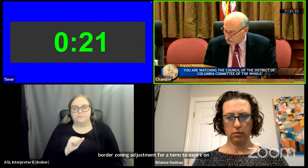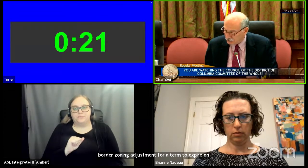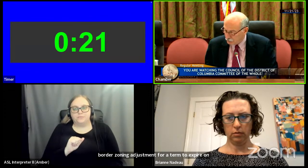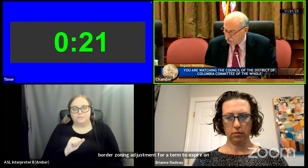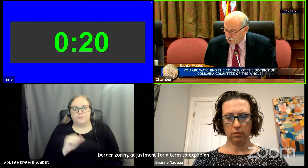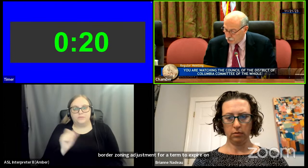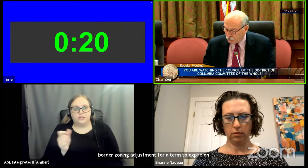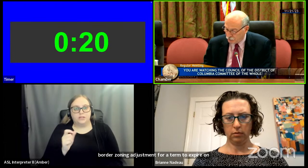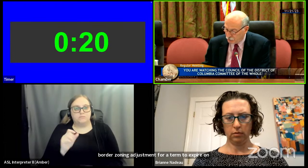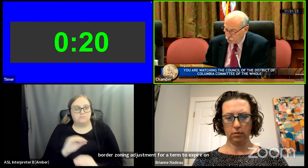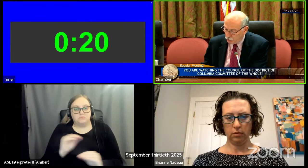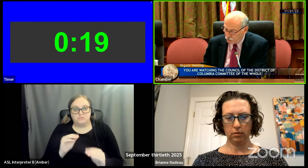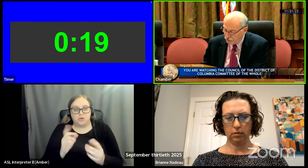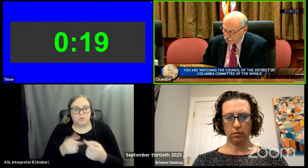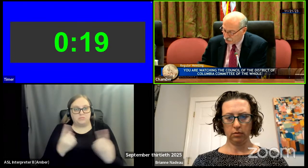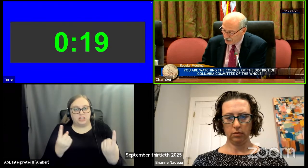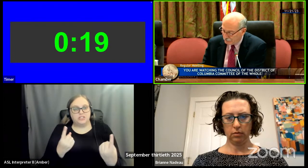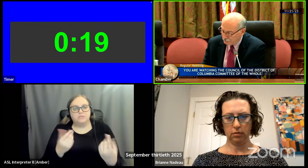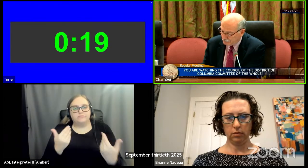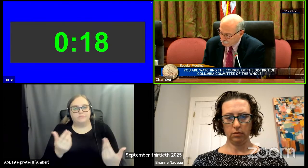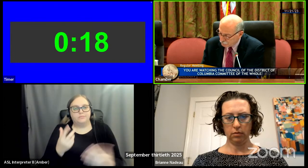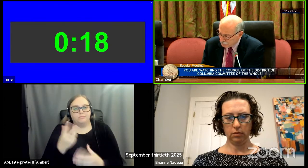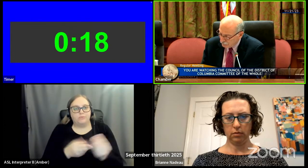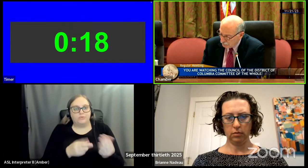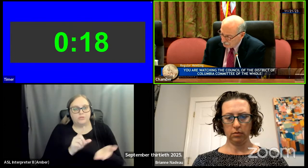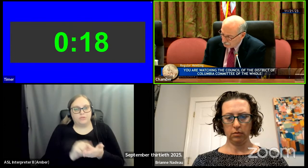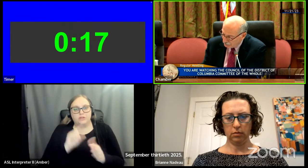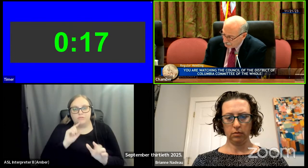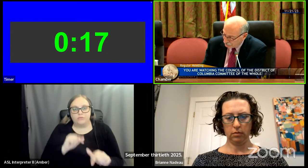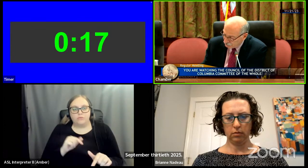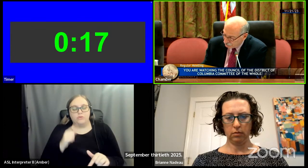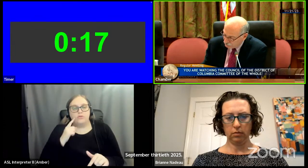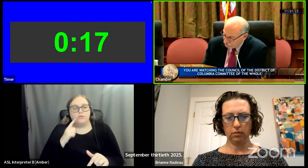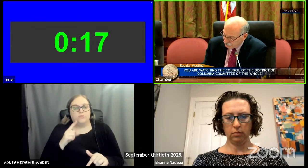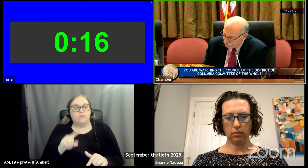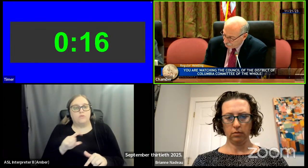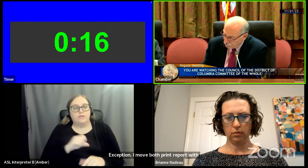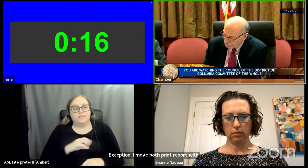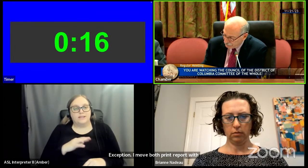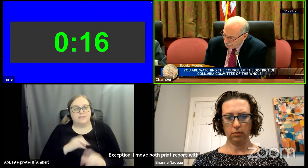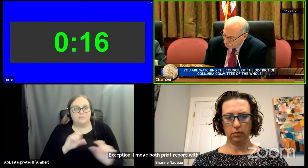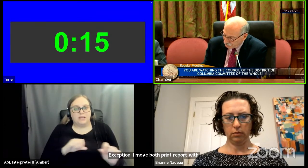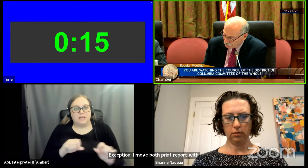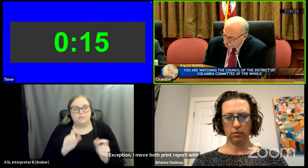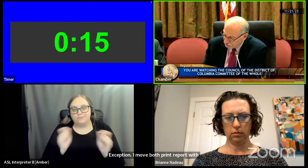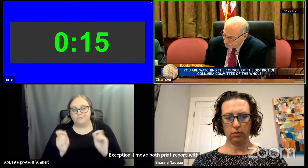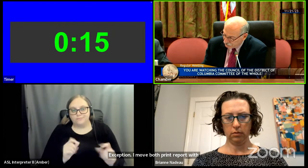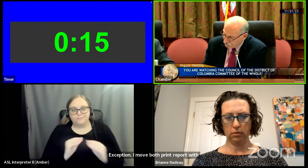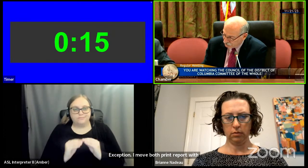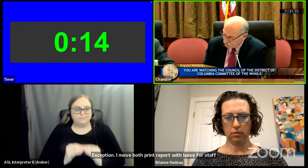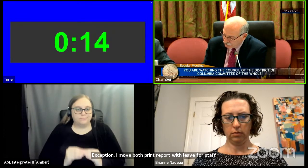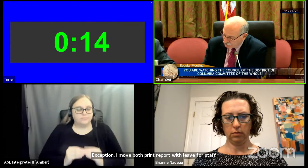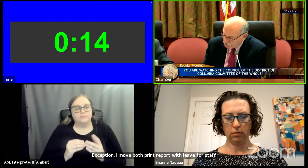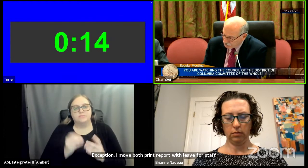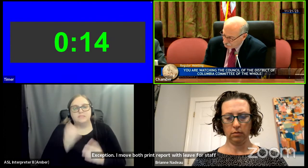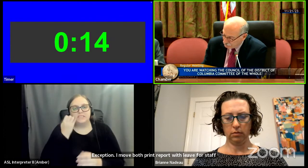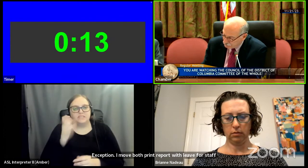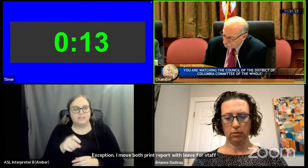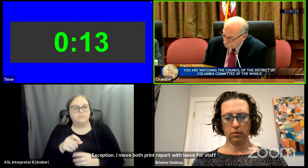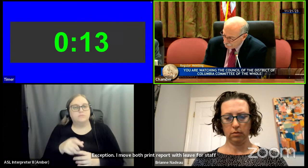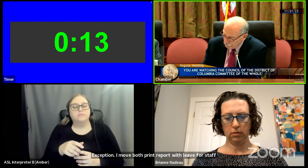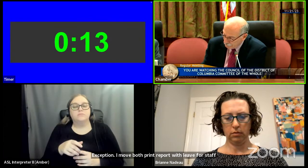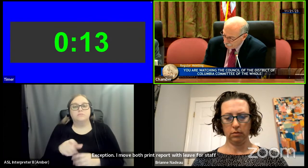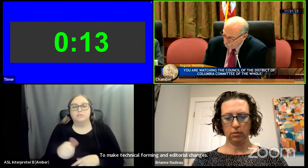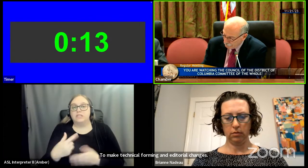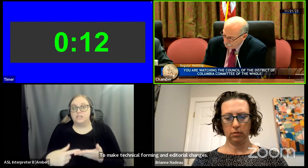Without objection, I move both the print and report with leave for staff to make technical conforming and editorial changes. Is there discussion?